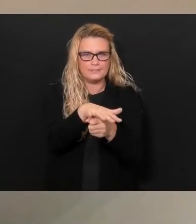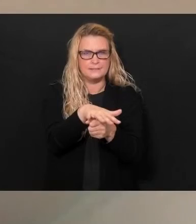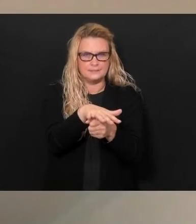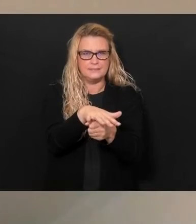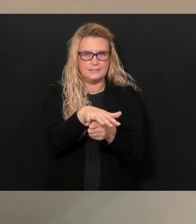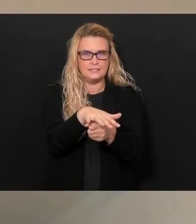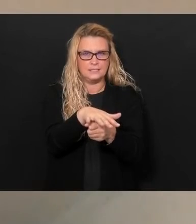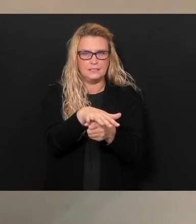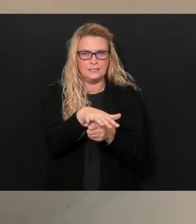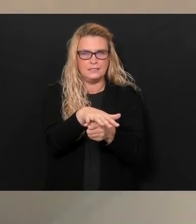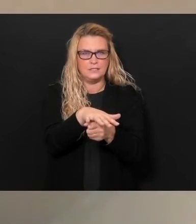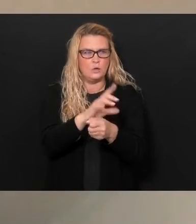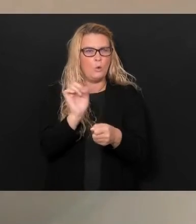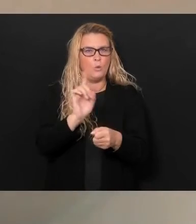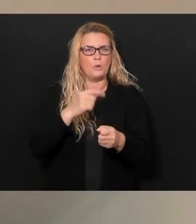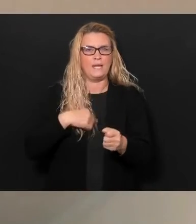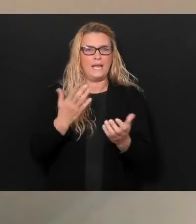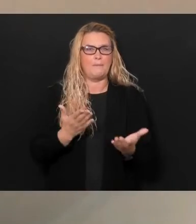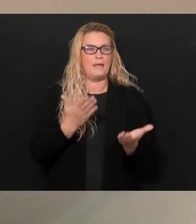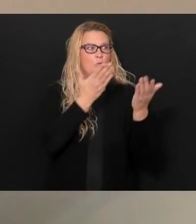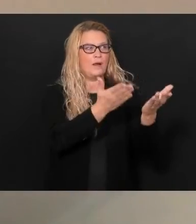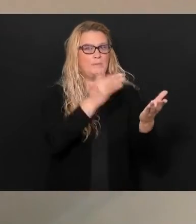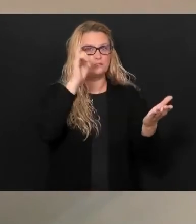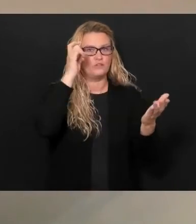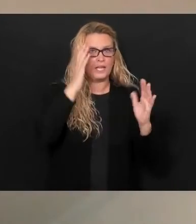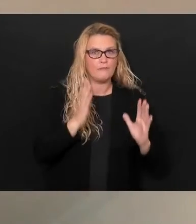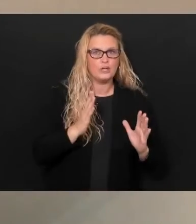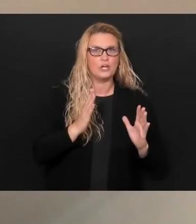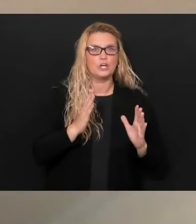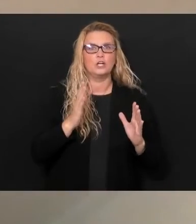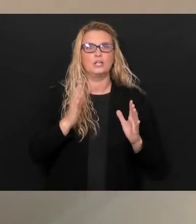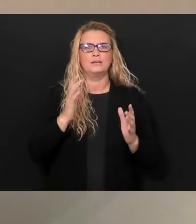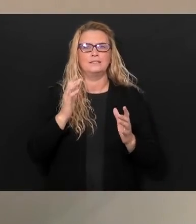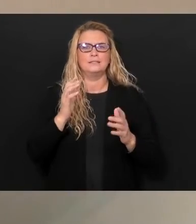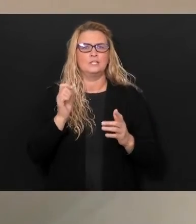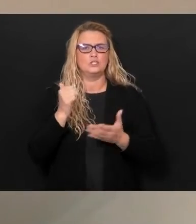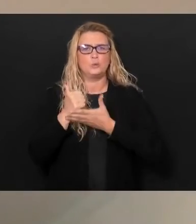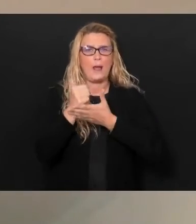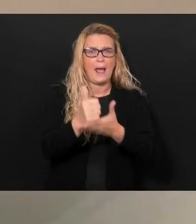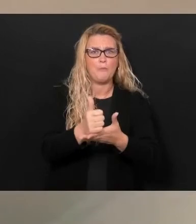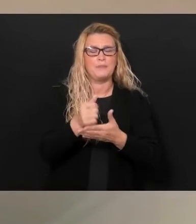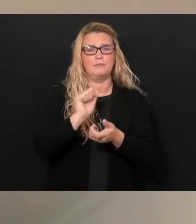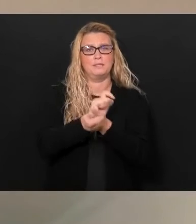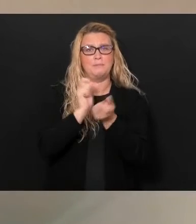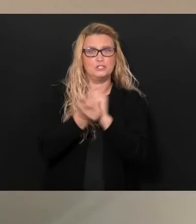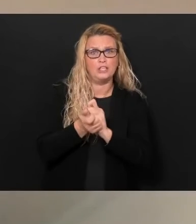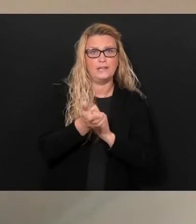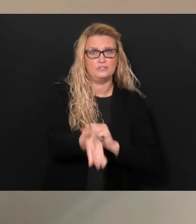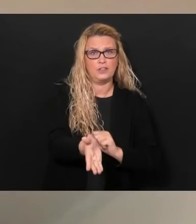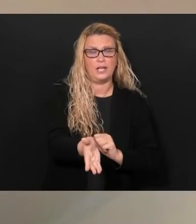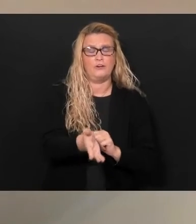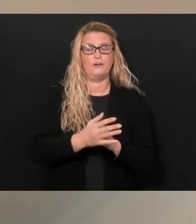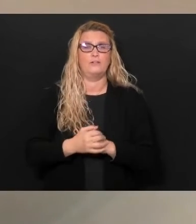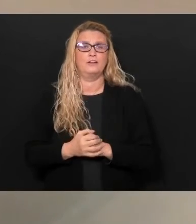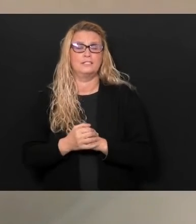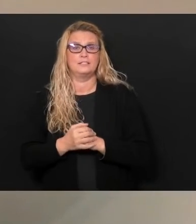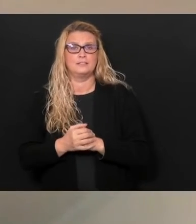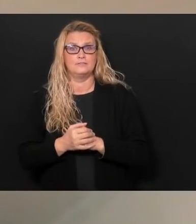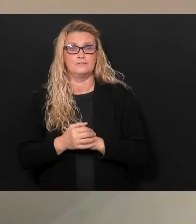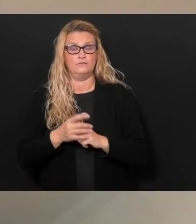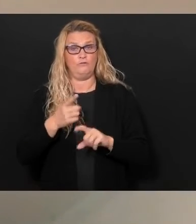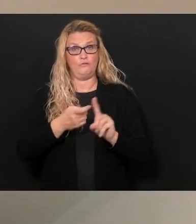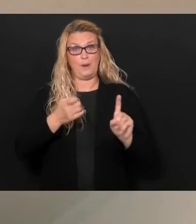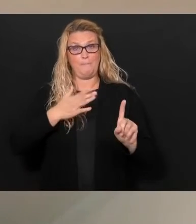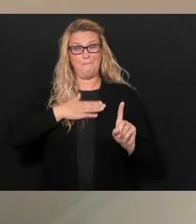can make some recommendations to the governor to make a big difference. And I think that, from my